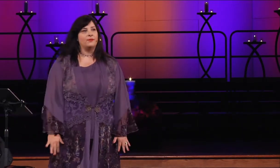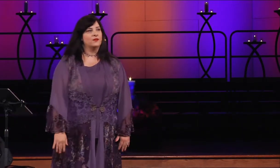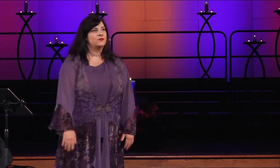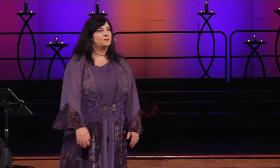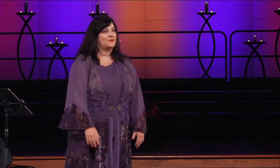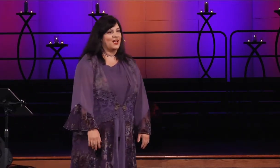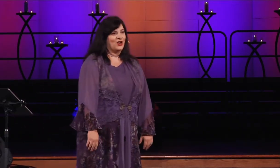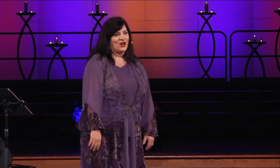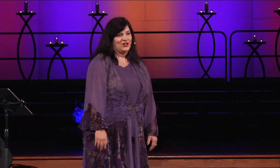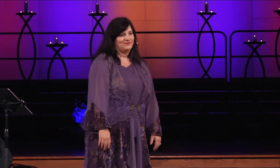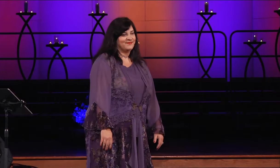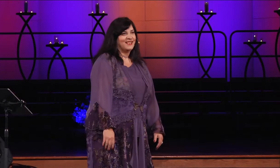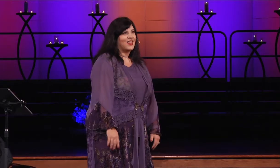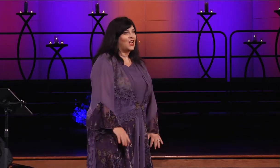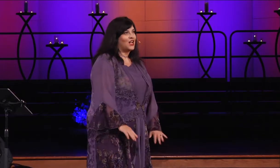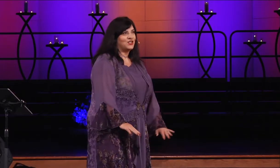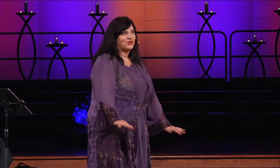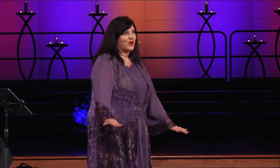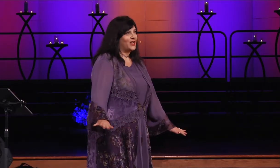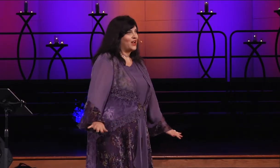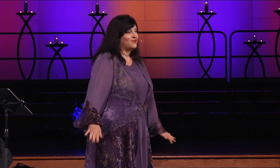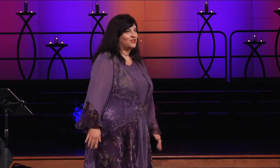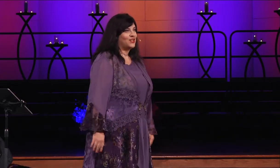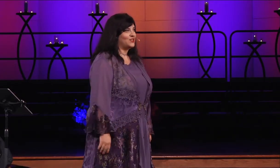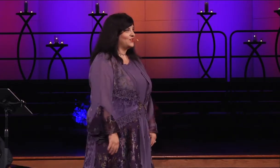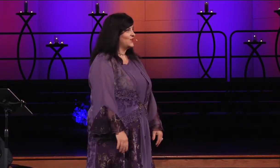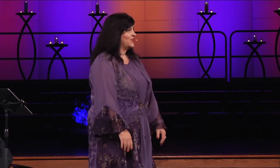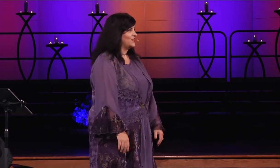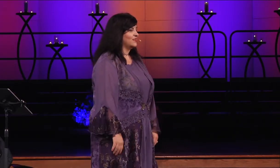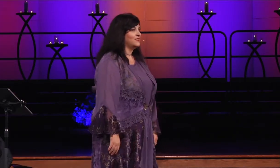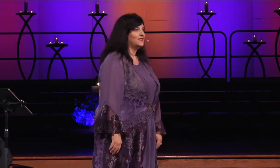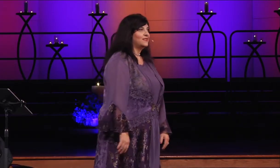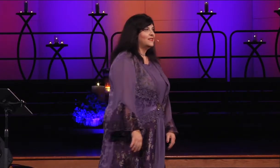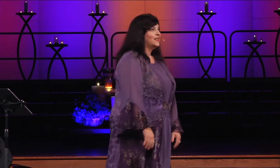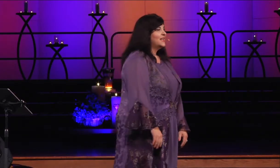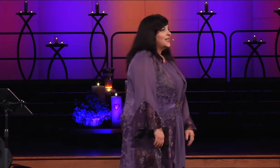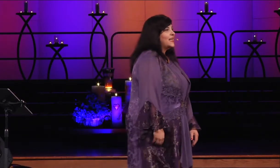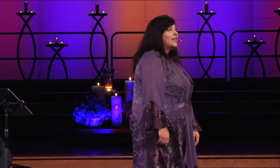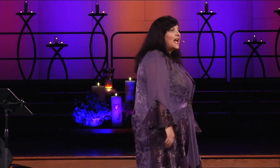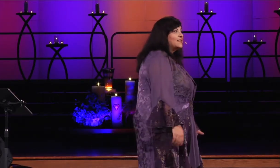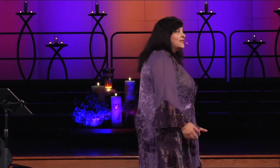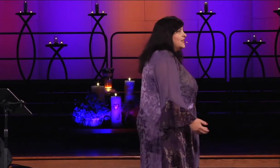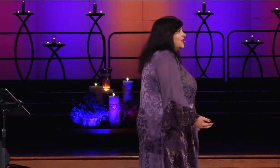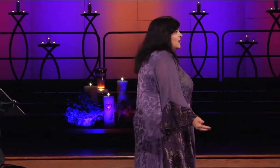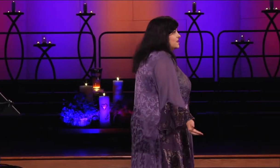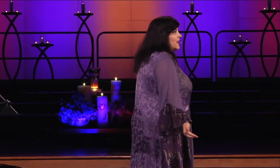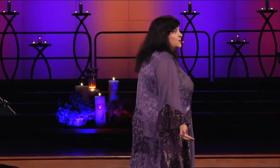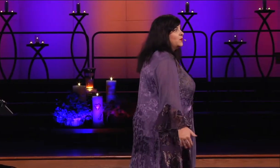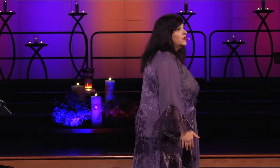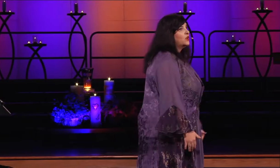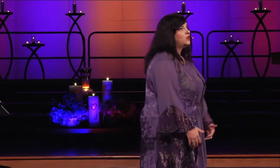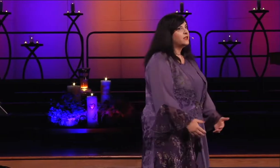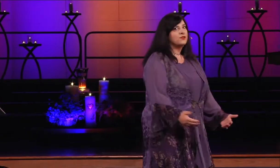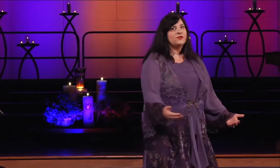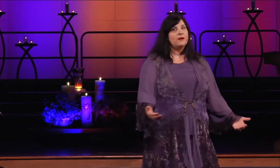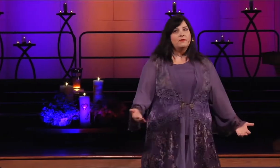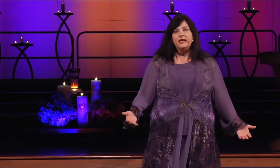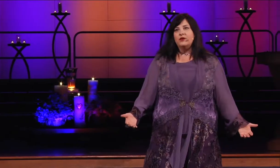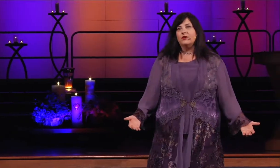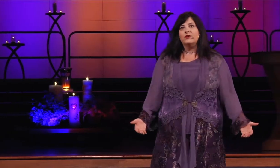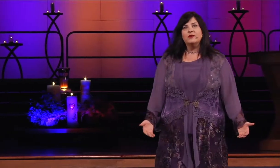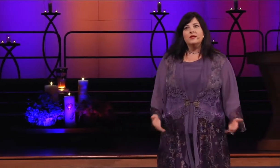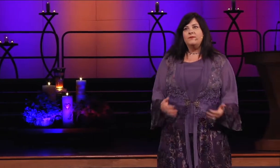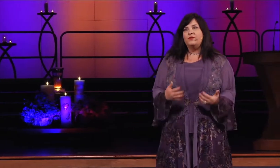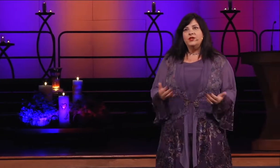what happens at all. Lots of great conversations and questions. And lastly, a lot of times with a cult, there's